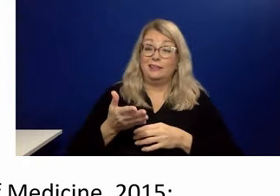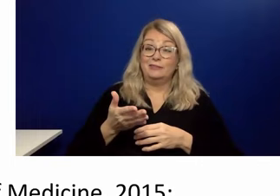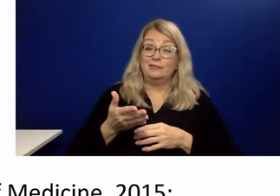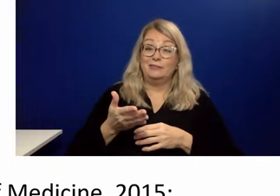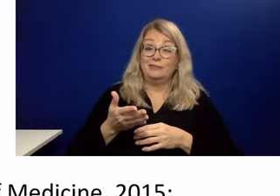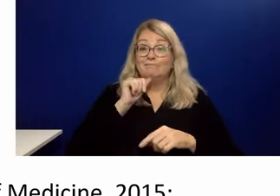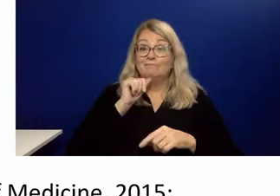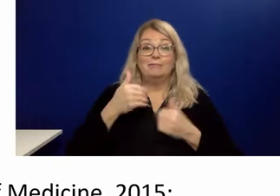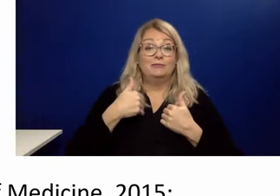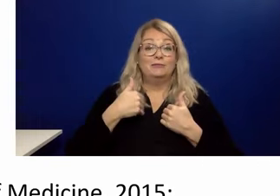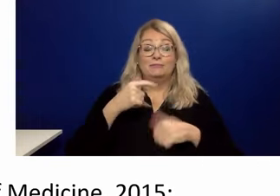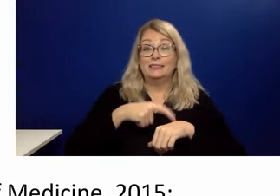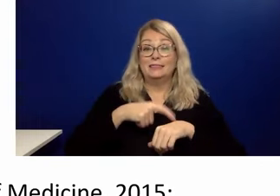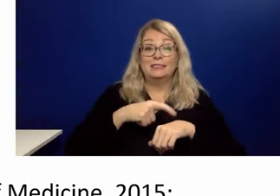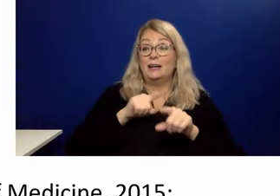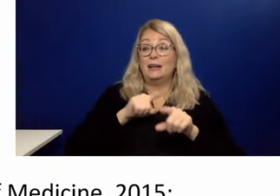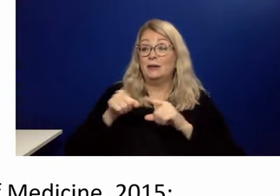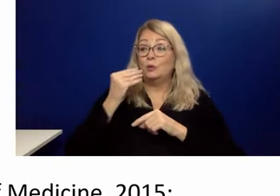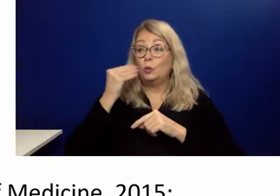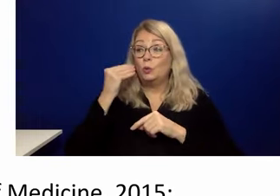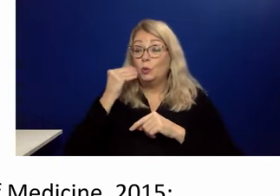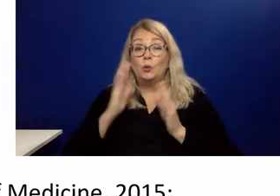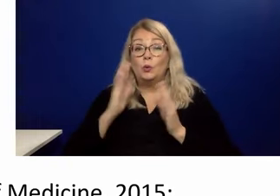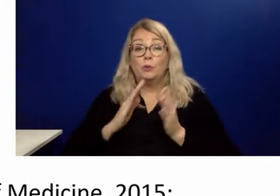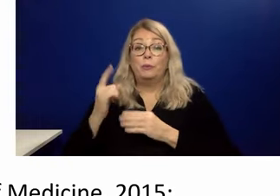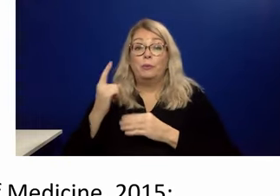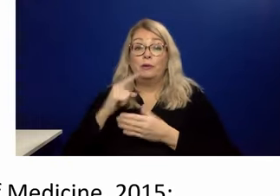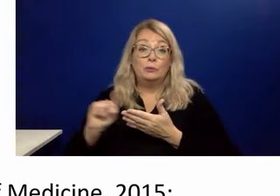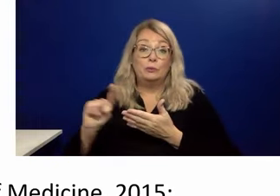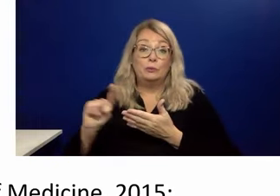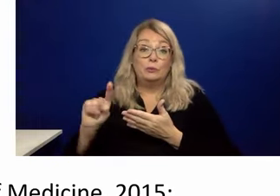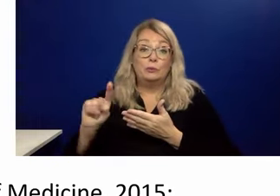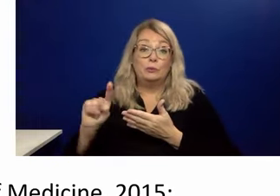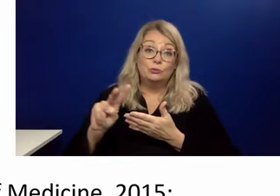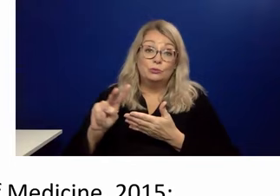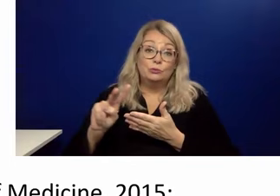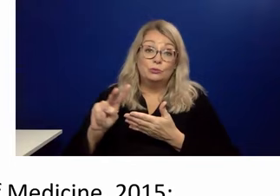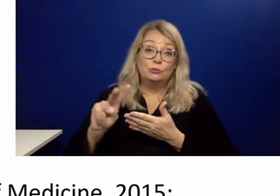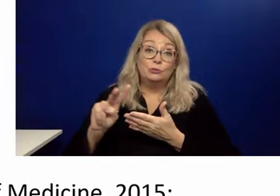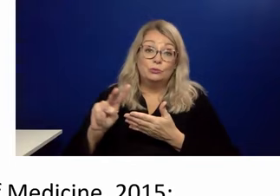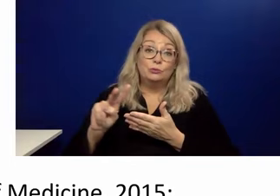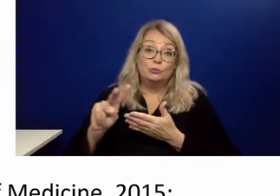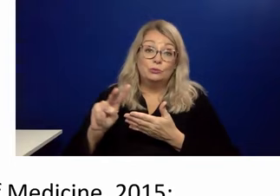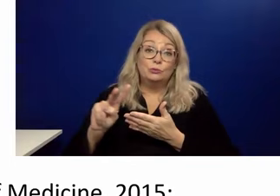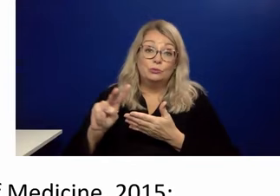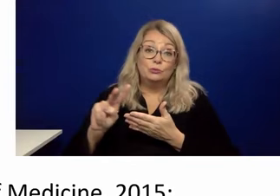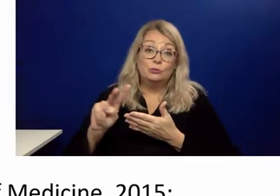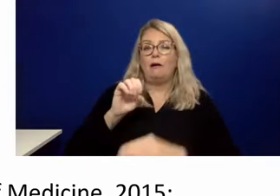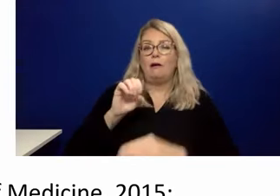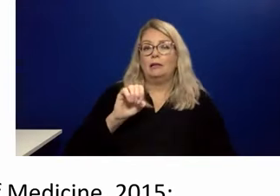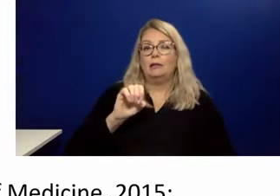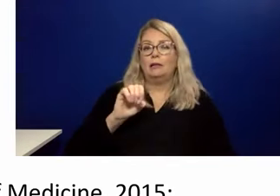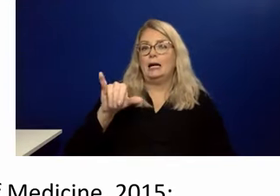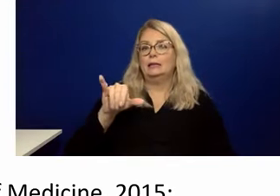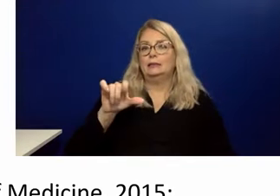prepare themselves for a week or two. They were doing a lot of teaching on oxygen because of the